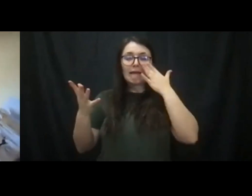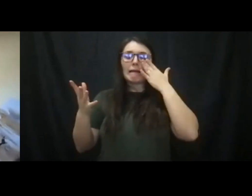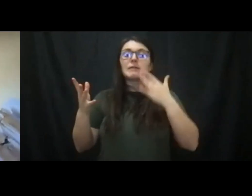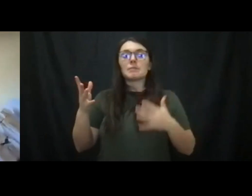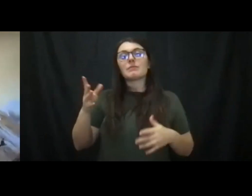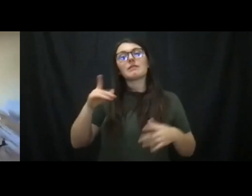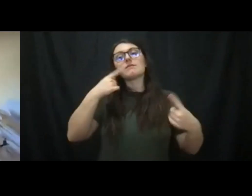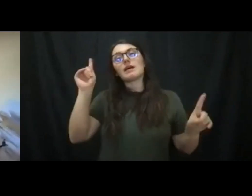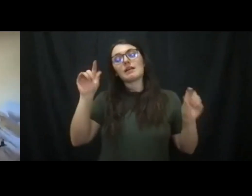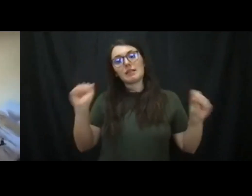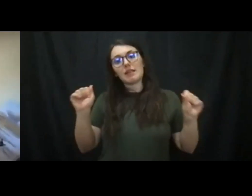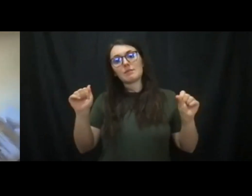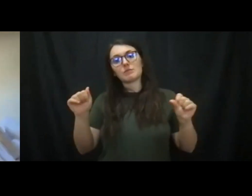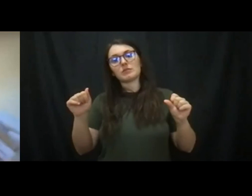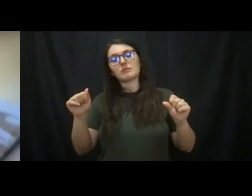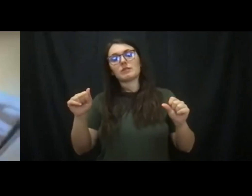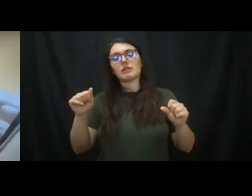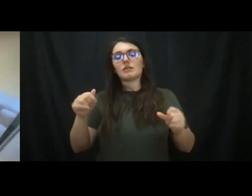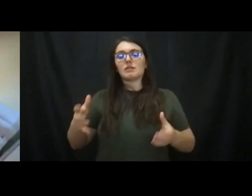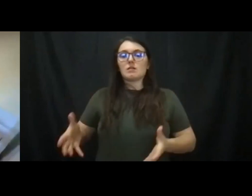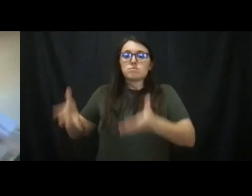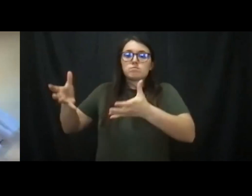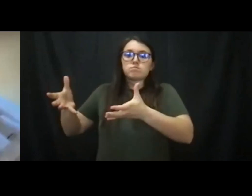to spray and get air underneath him and get him